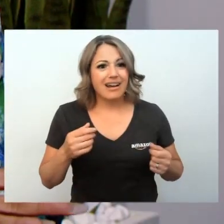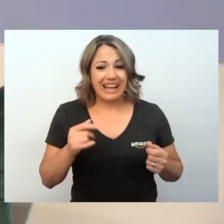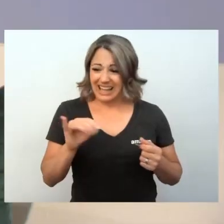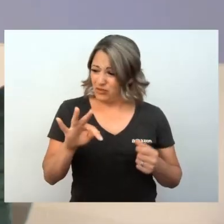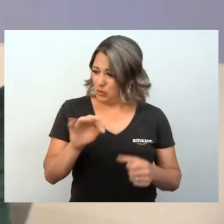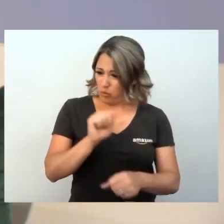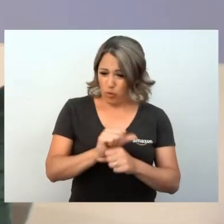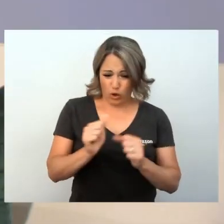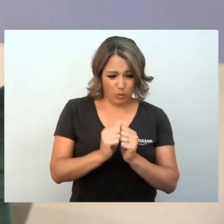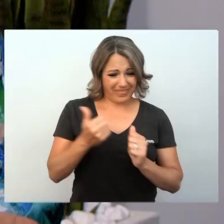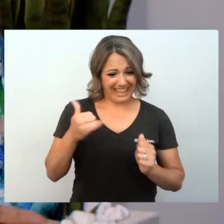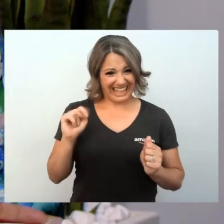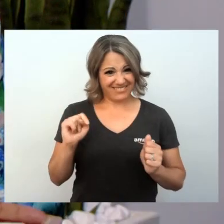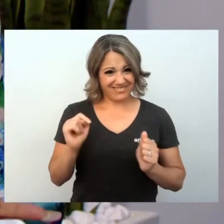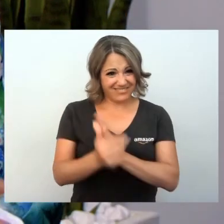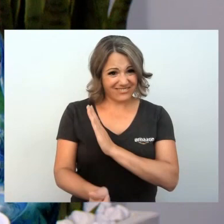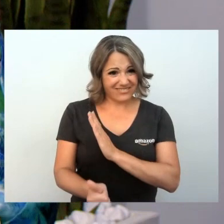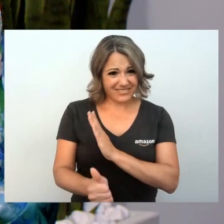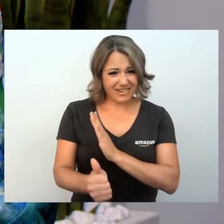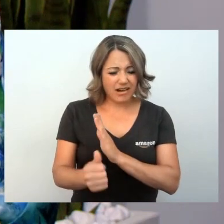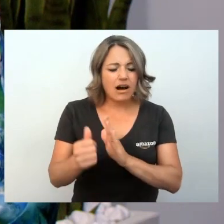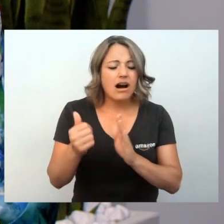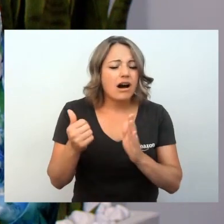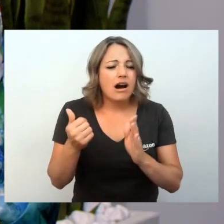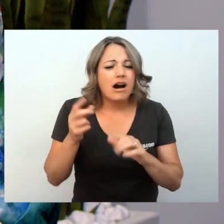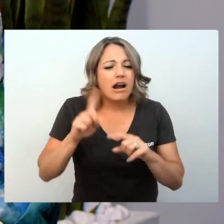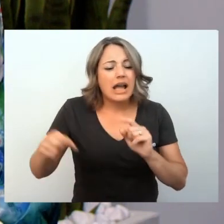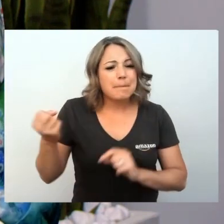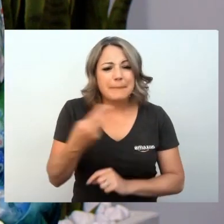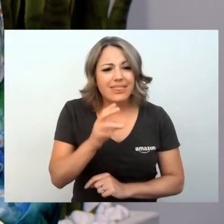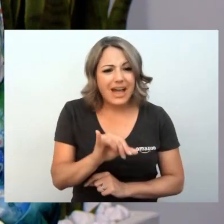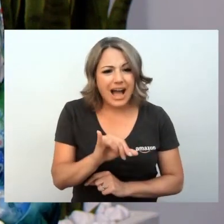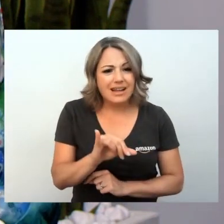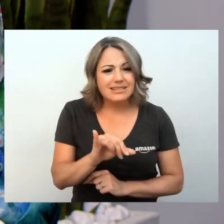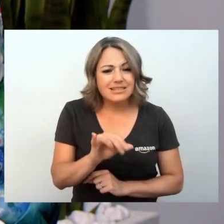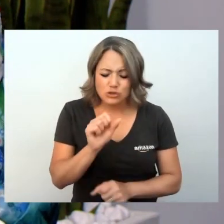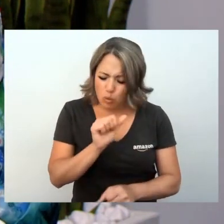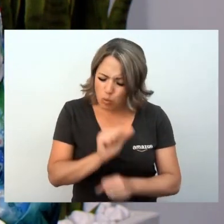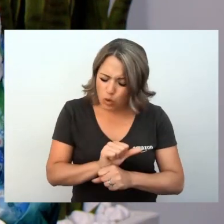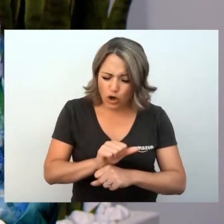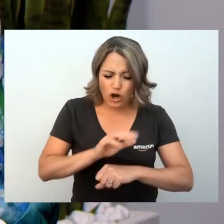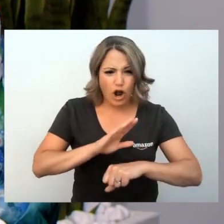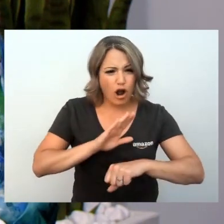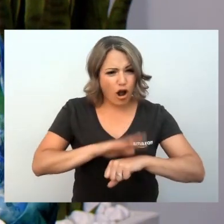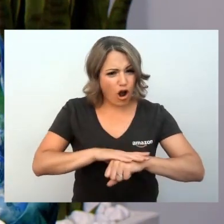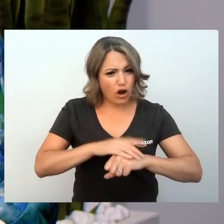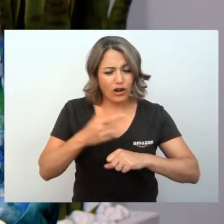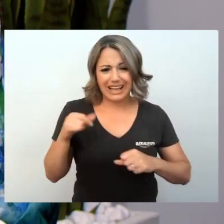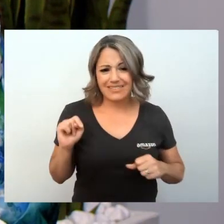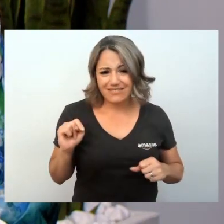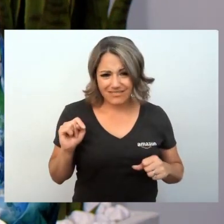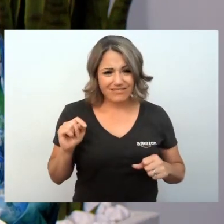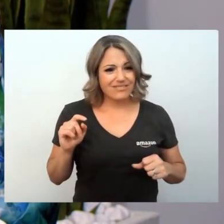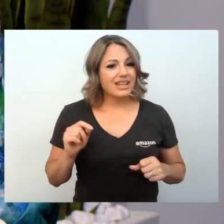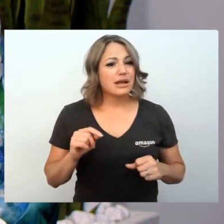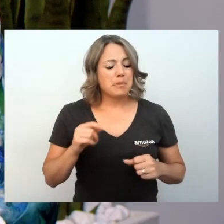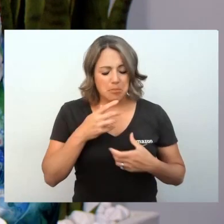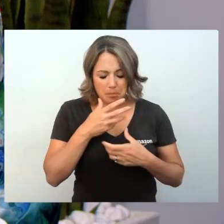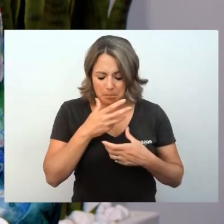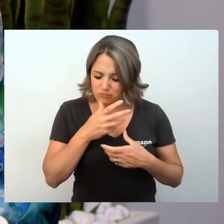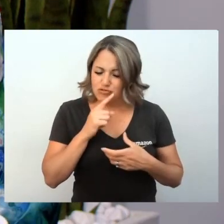better than that. That's like the best thing in the world. So to be a disruptor, work in your gift, believe in yourself, trust the